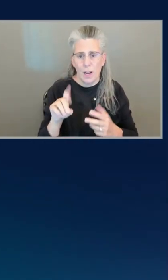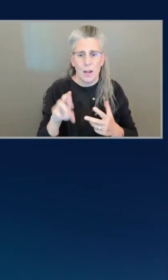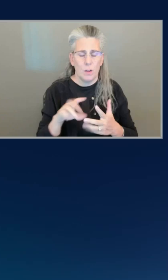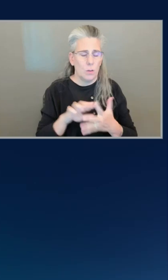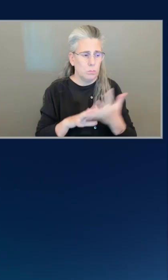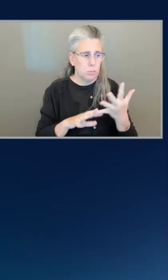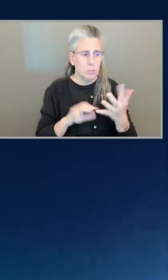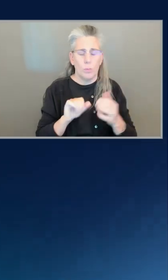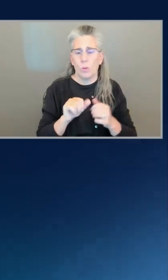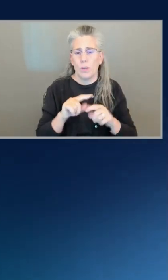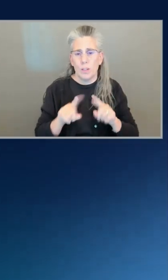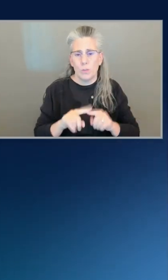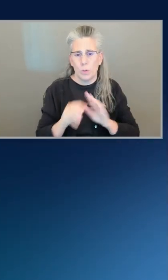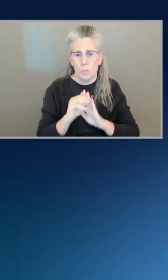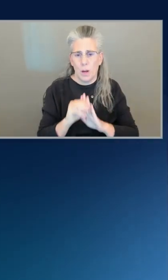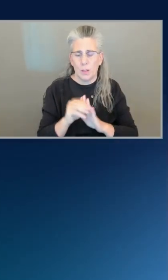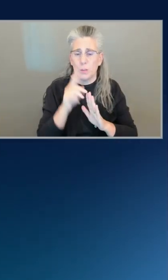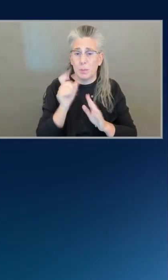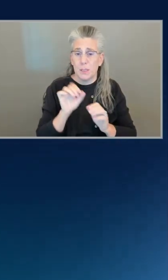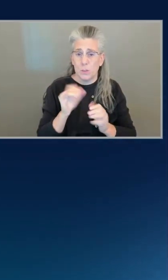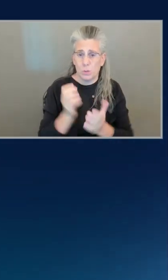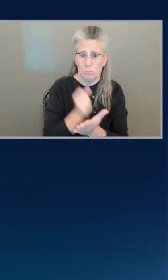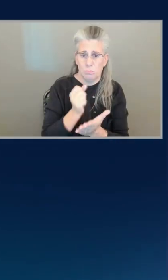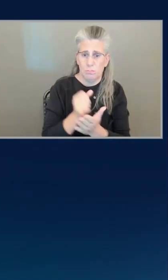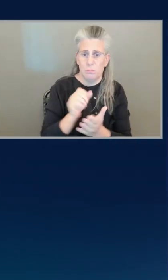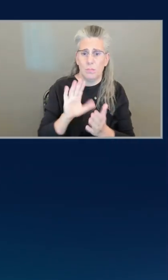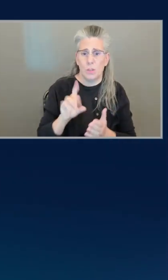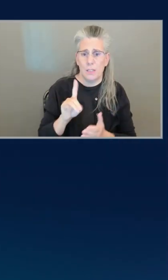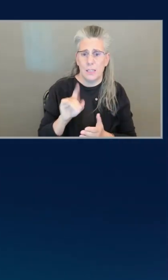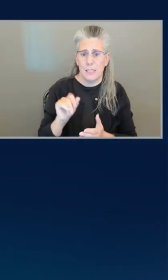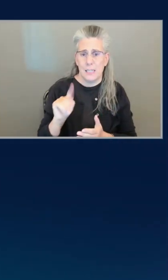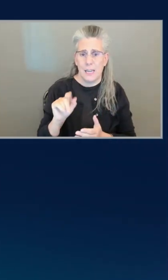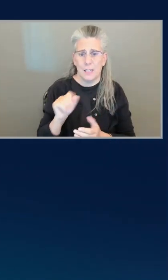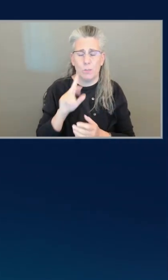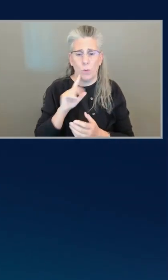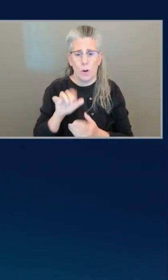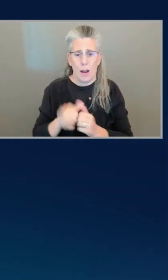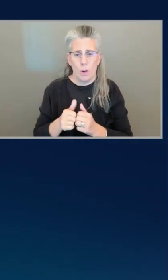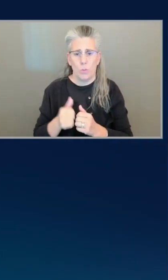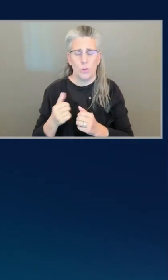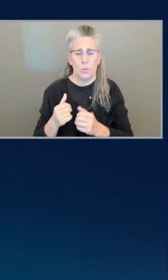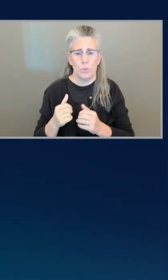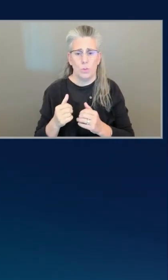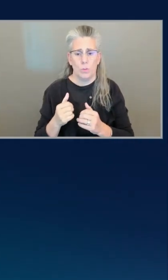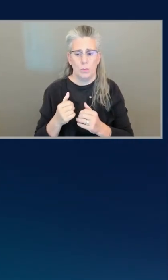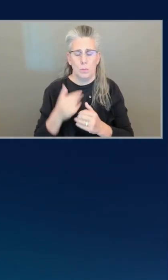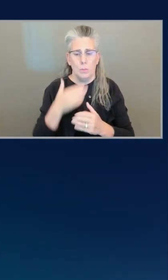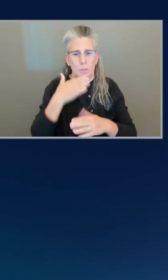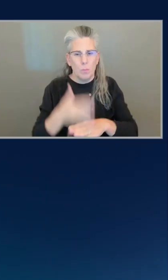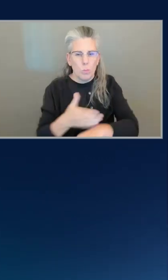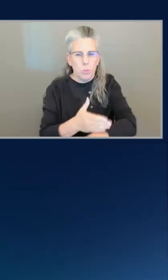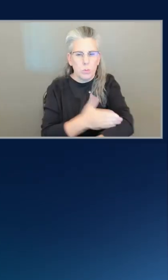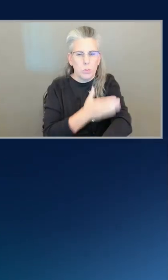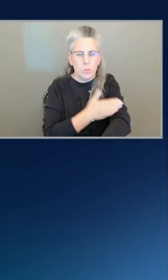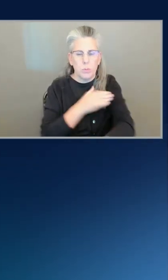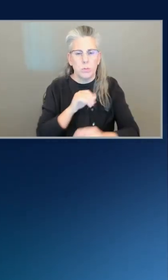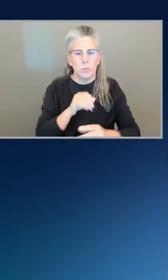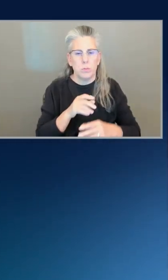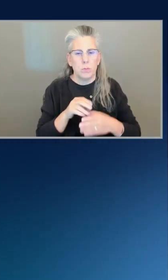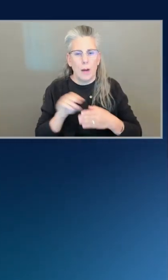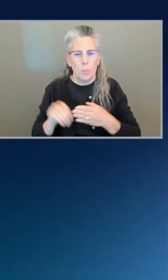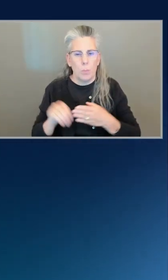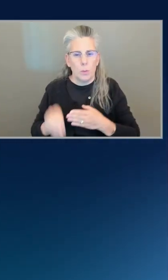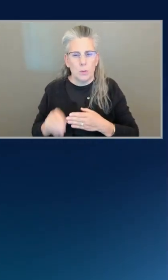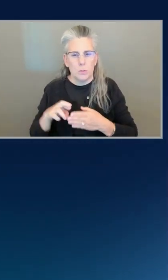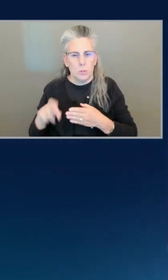that data to improve the outputs. Whereas if you don't have that private data, you're much less likely to invest your Gen AI